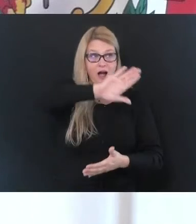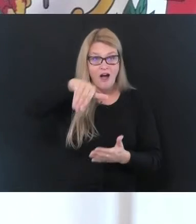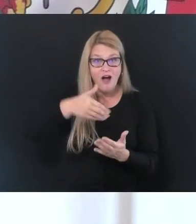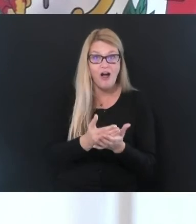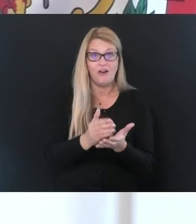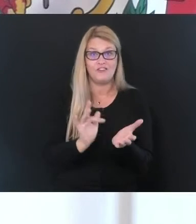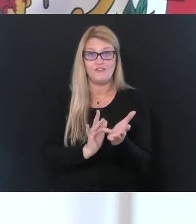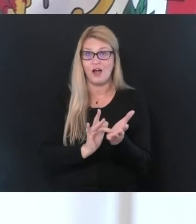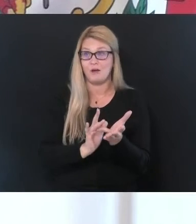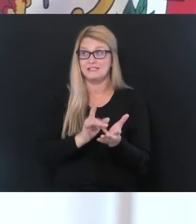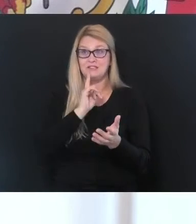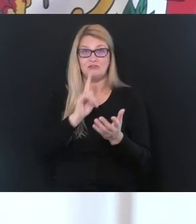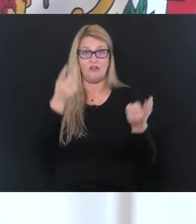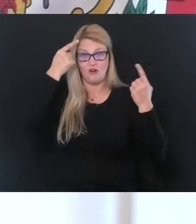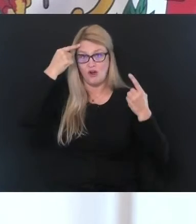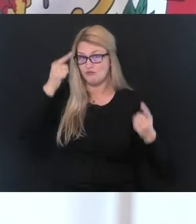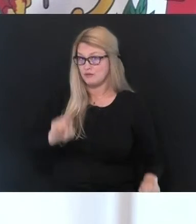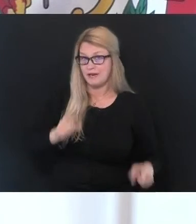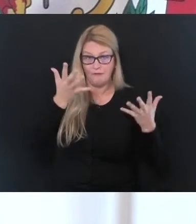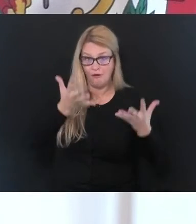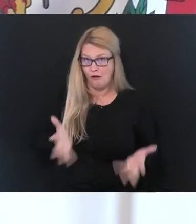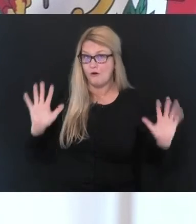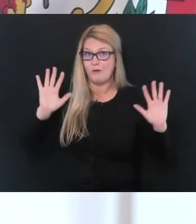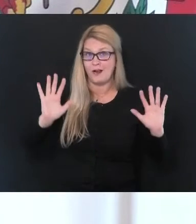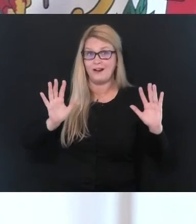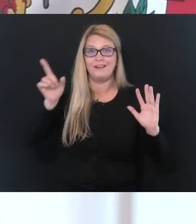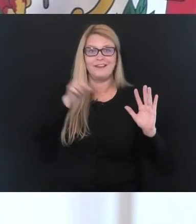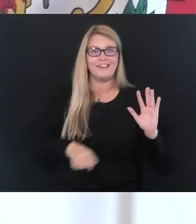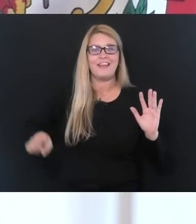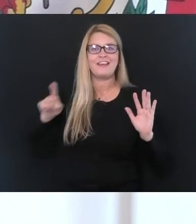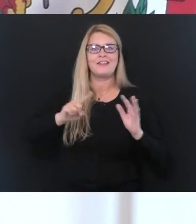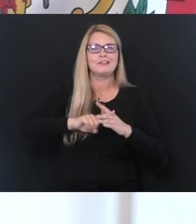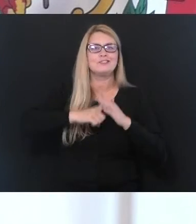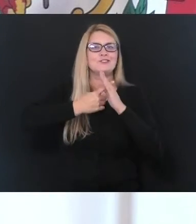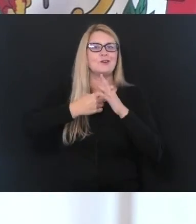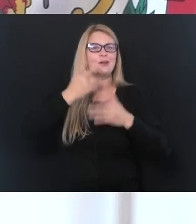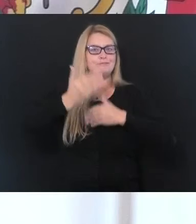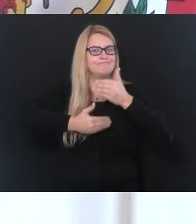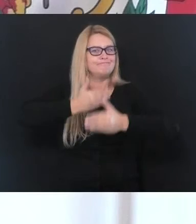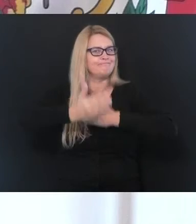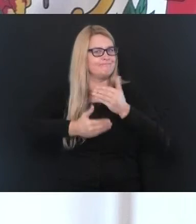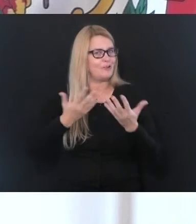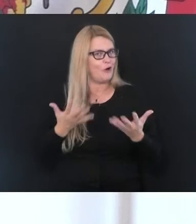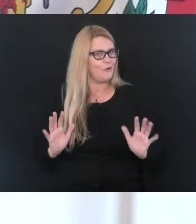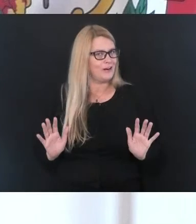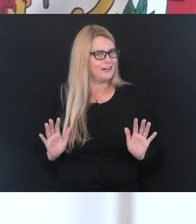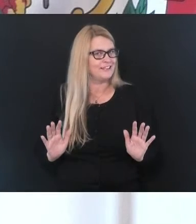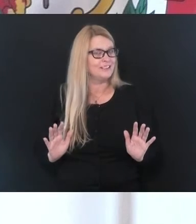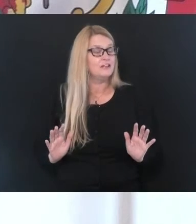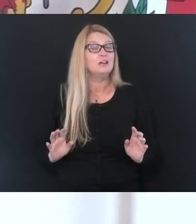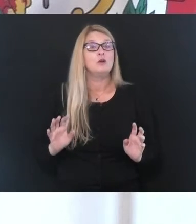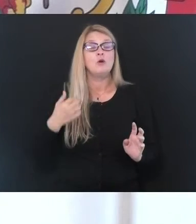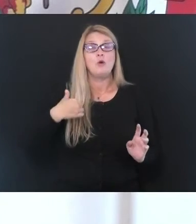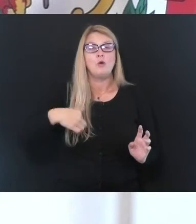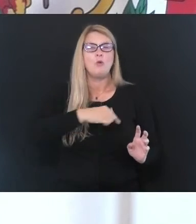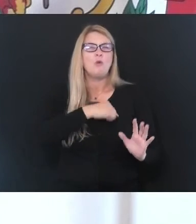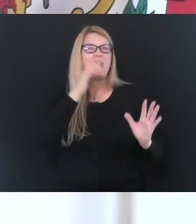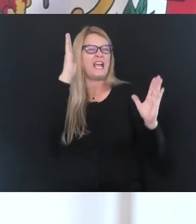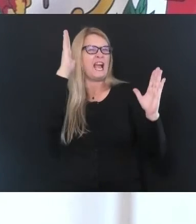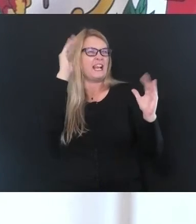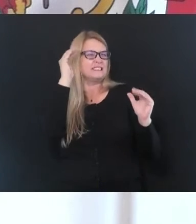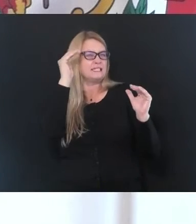board. Everybody started moving very, very quickly. Now get this, we